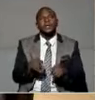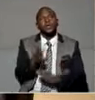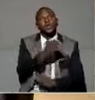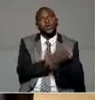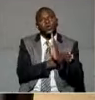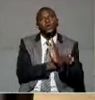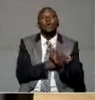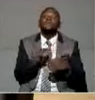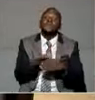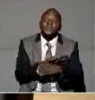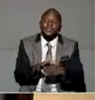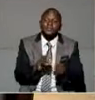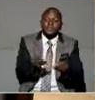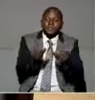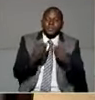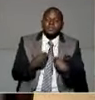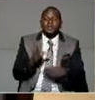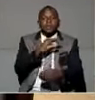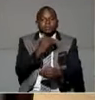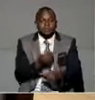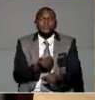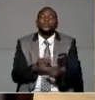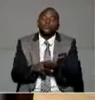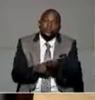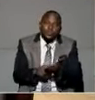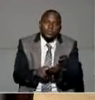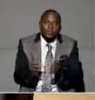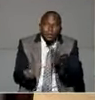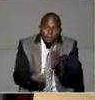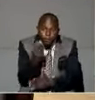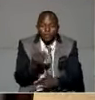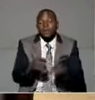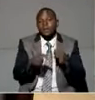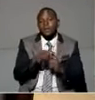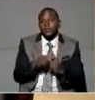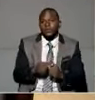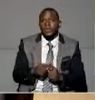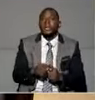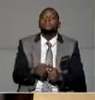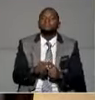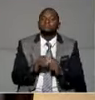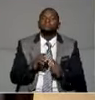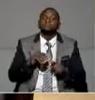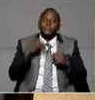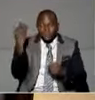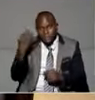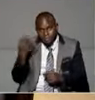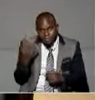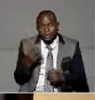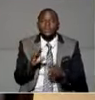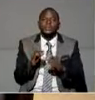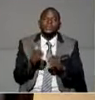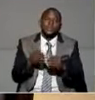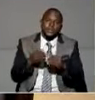of business, and he gave us the mandate to exploit the creation positively as stewards. Mm-hmm. So church house is something